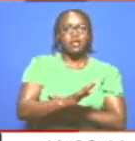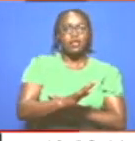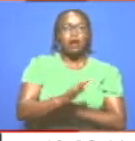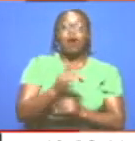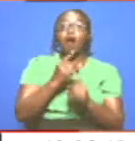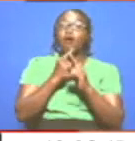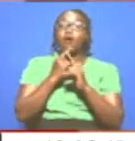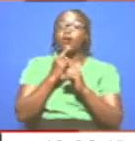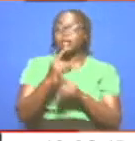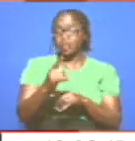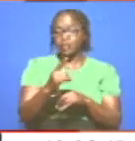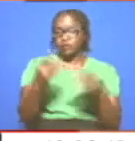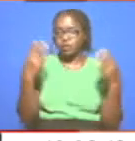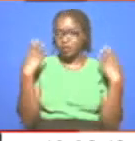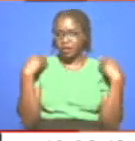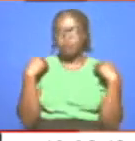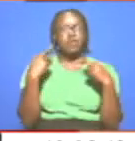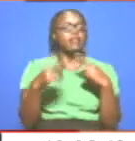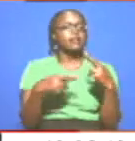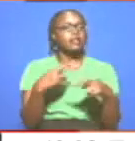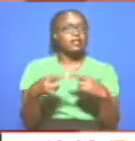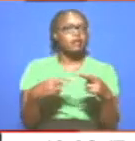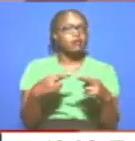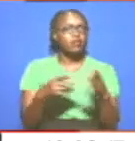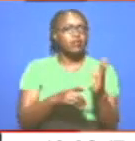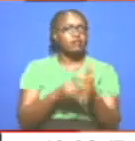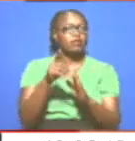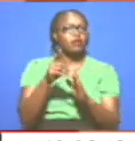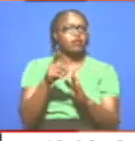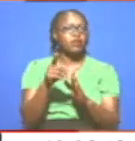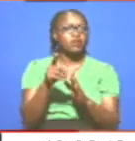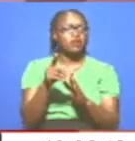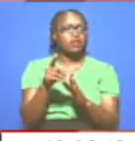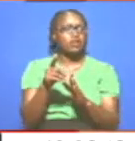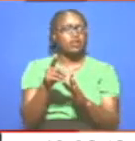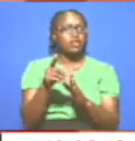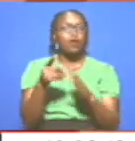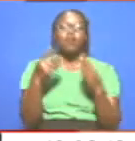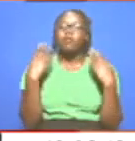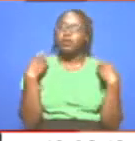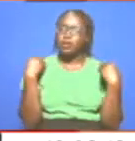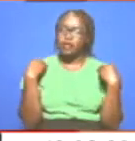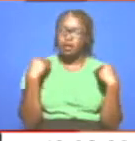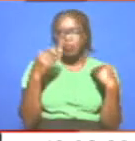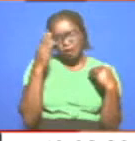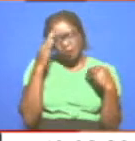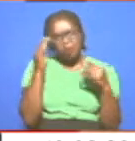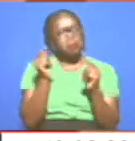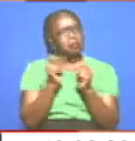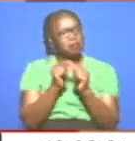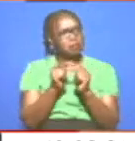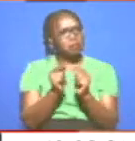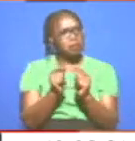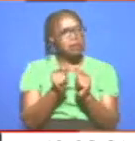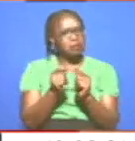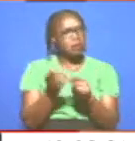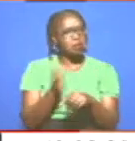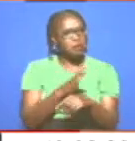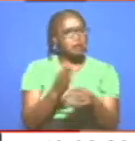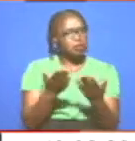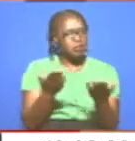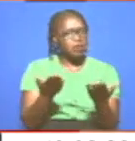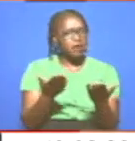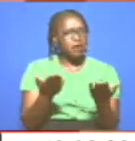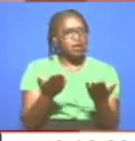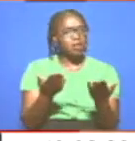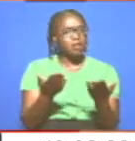and a review and redevelopment of, you know, the game? I know it may be painful to get back to where, you know, you were playing